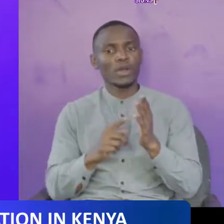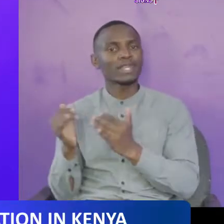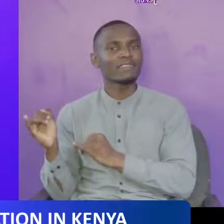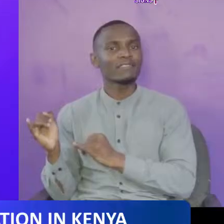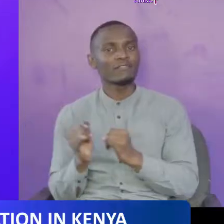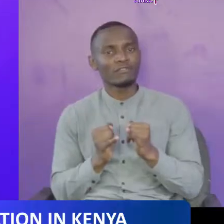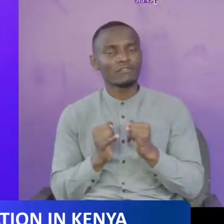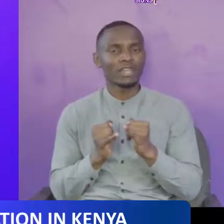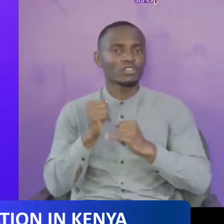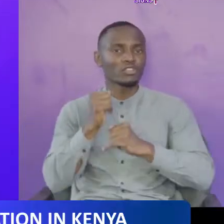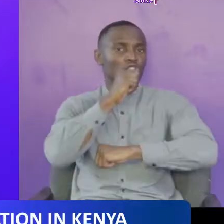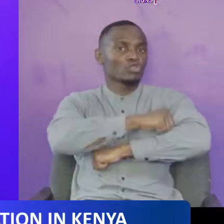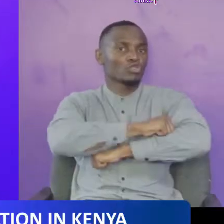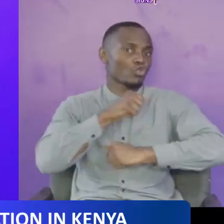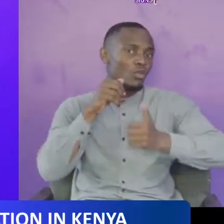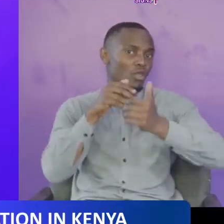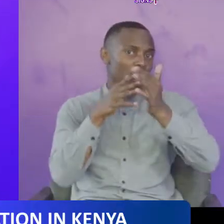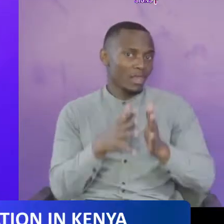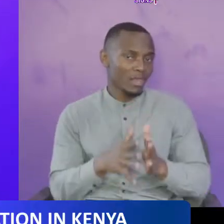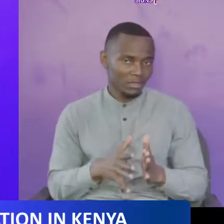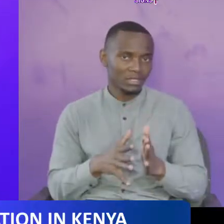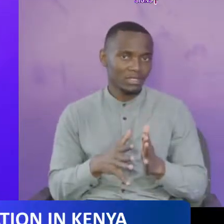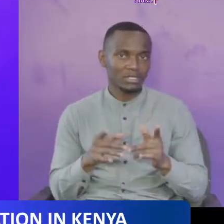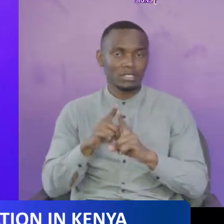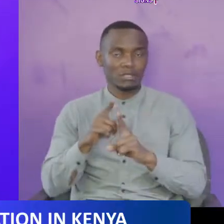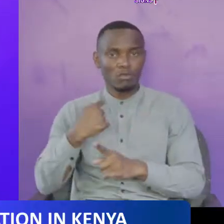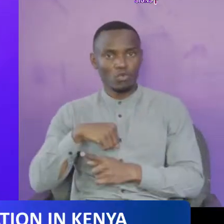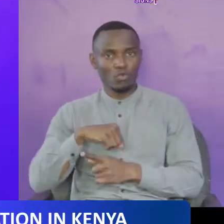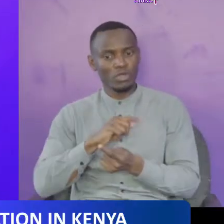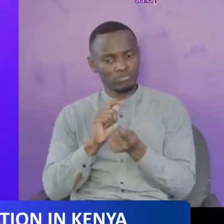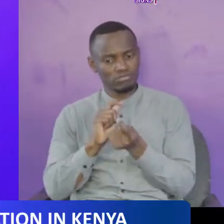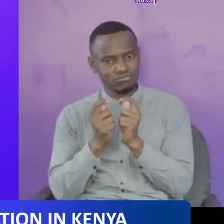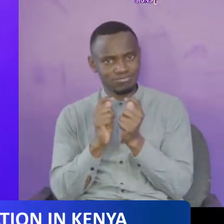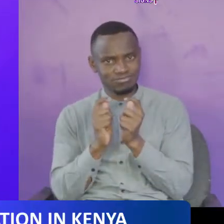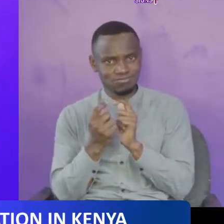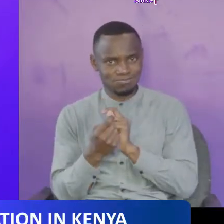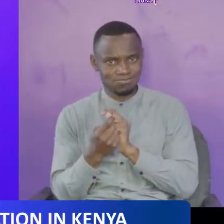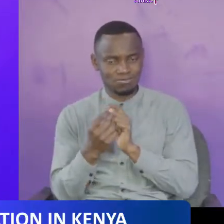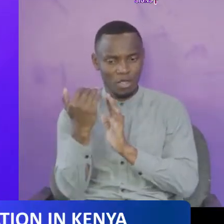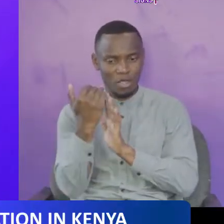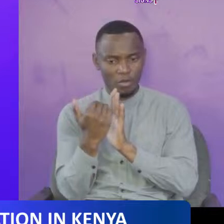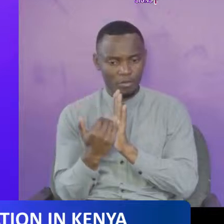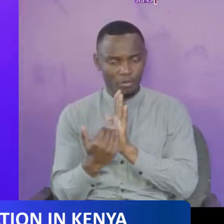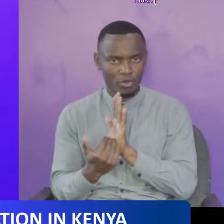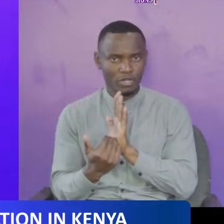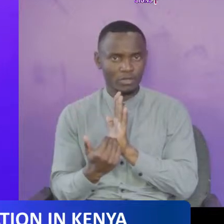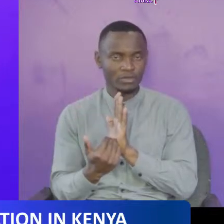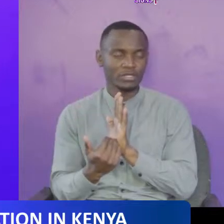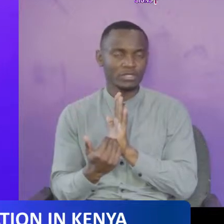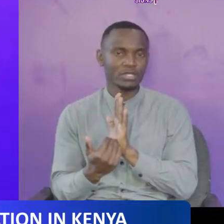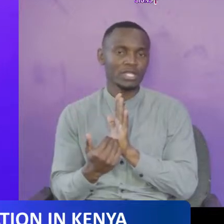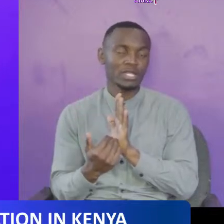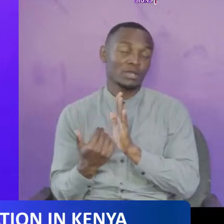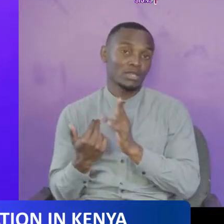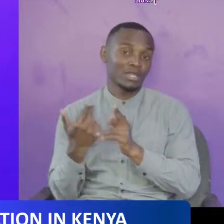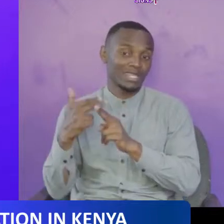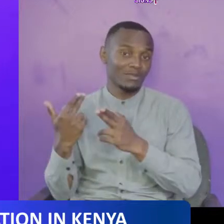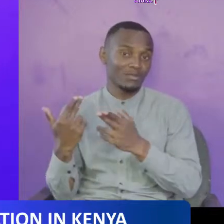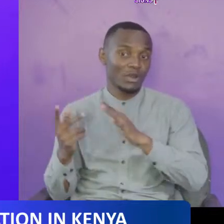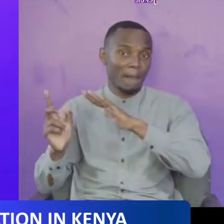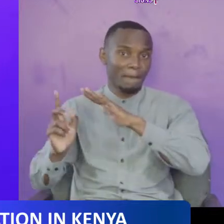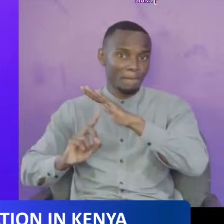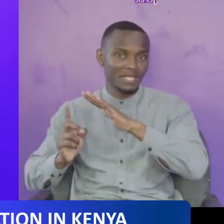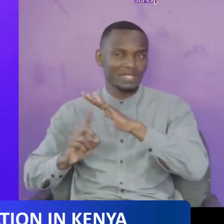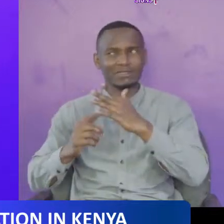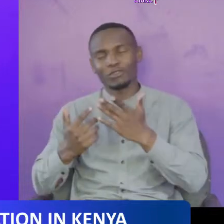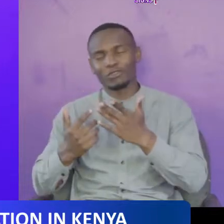We tailor-make programs that ministers, we call it ministers, that speaks